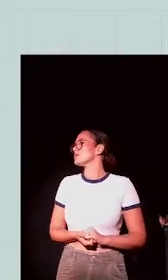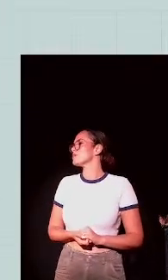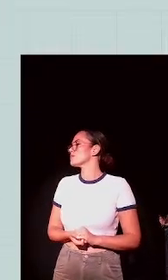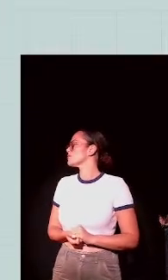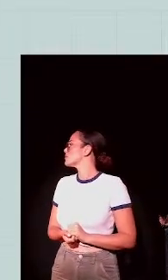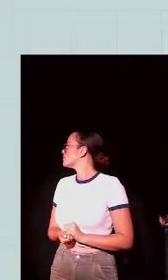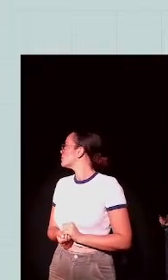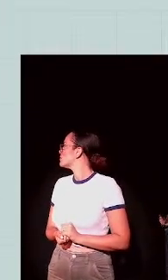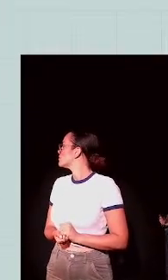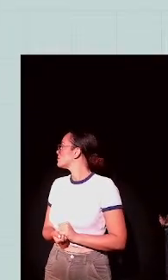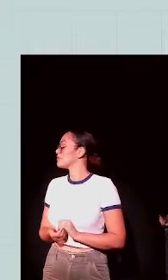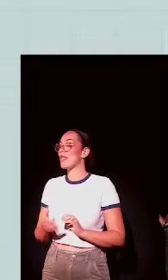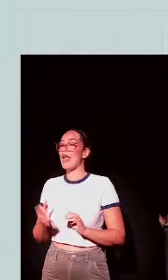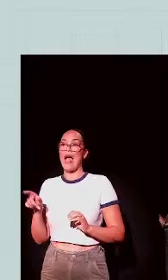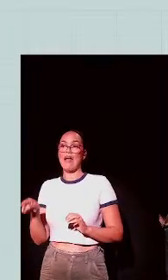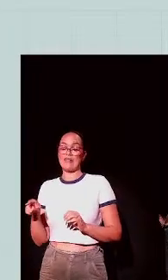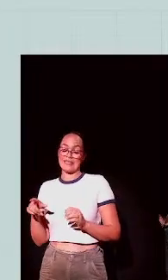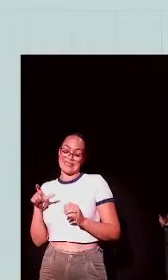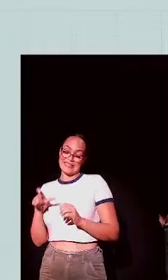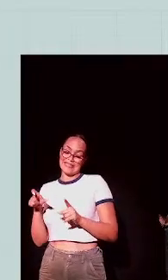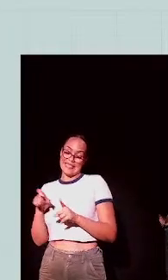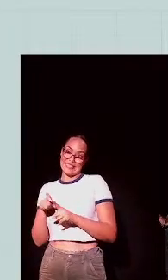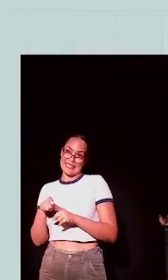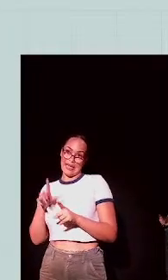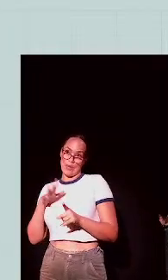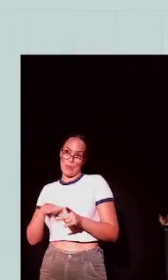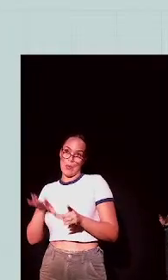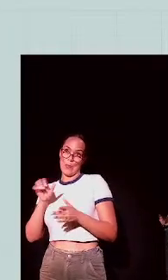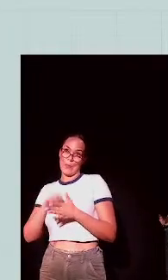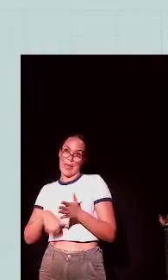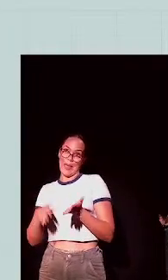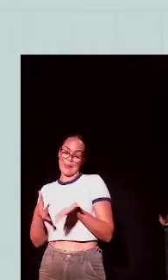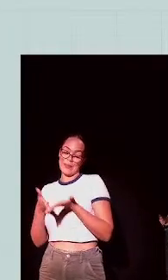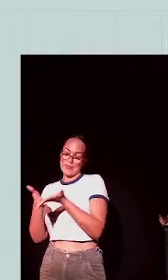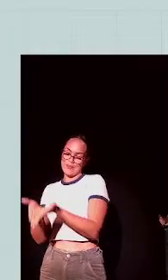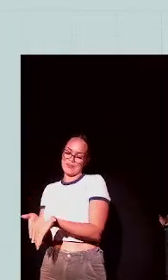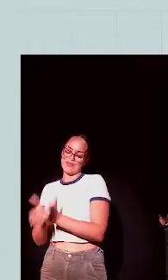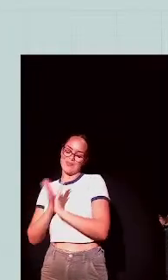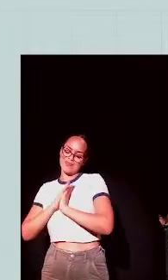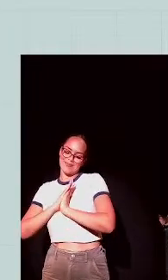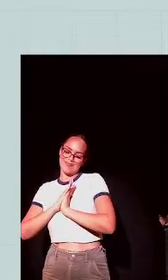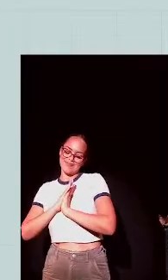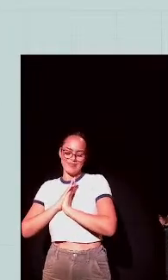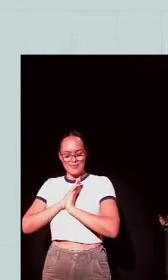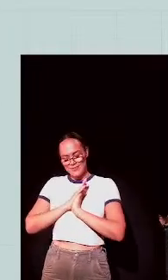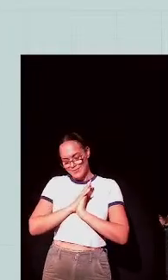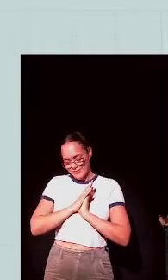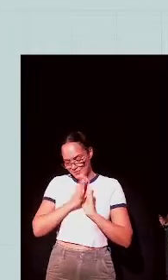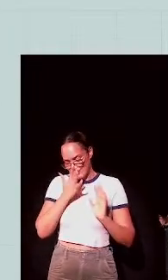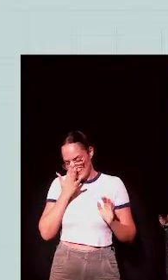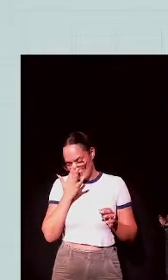Oh, and I've got some CDs if anyone wants to buy one. So,